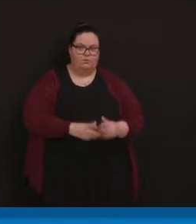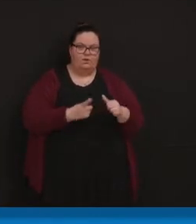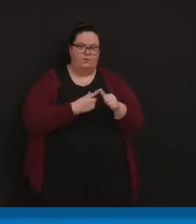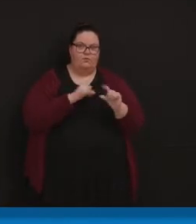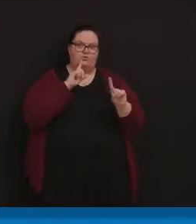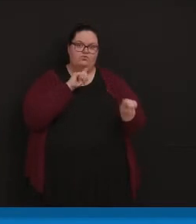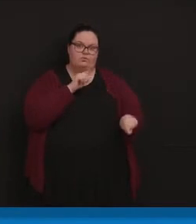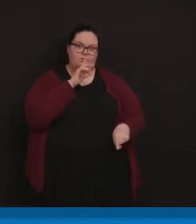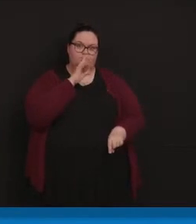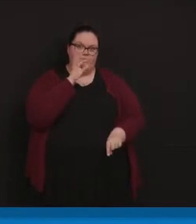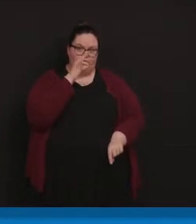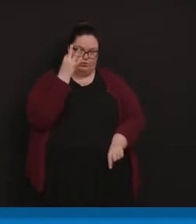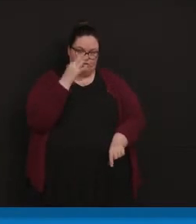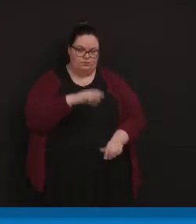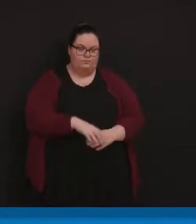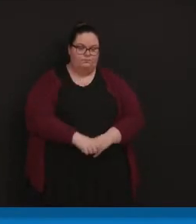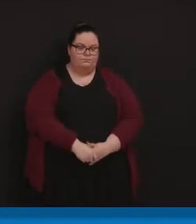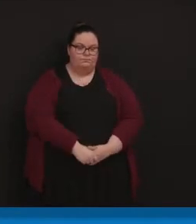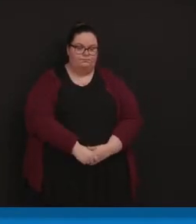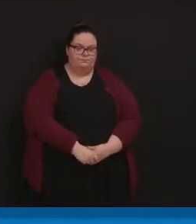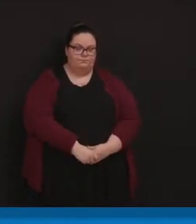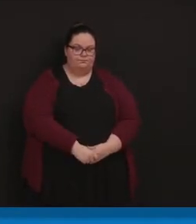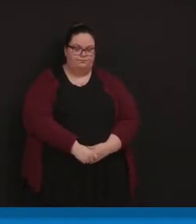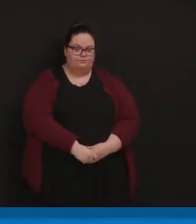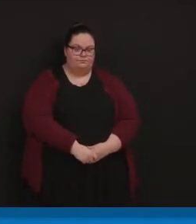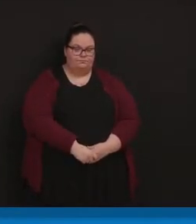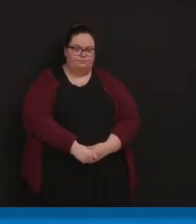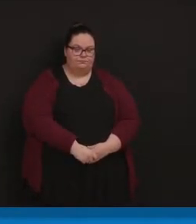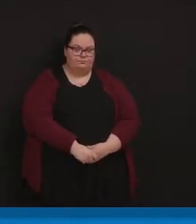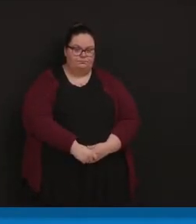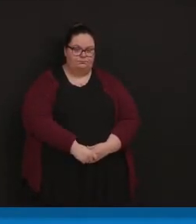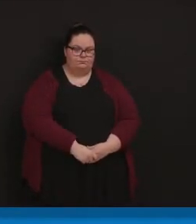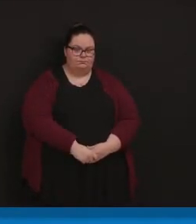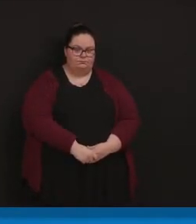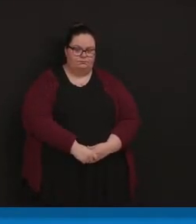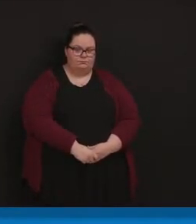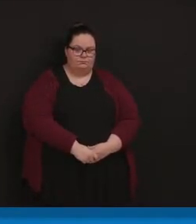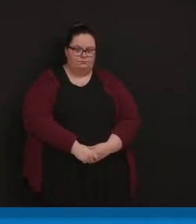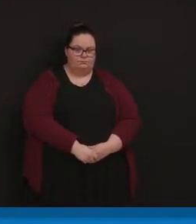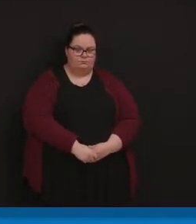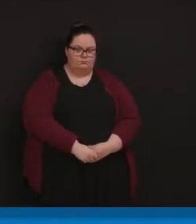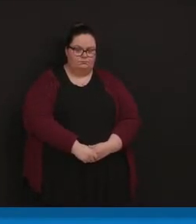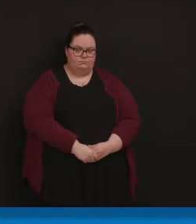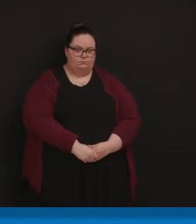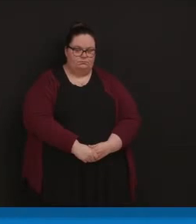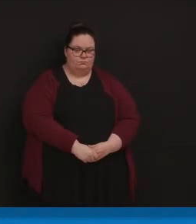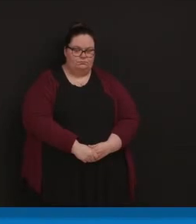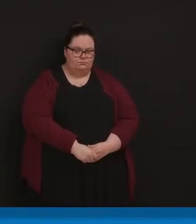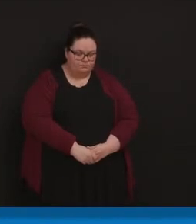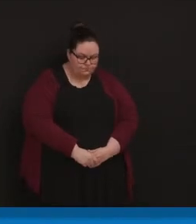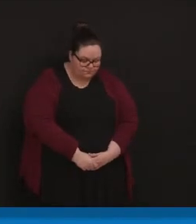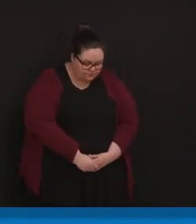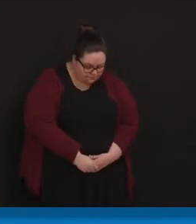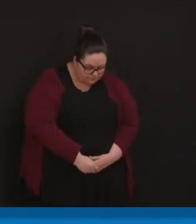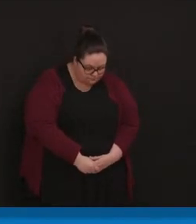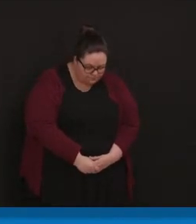question. Okay, are we talking about for the upcoming fall session?